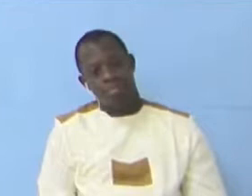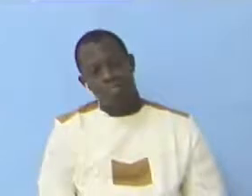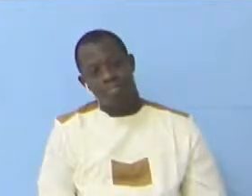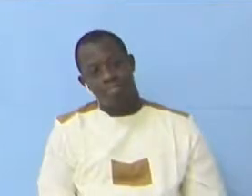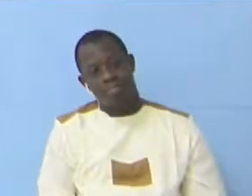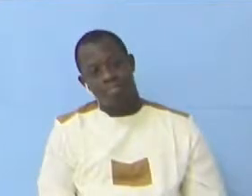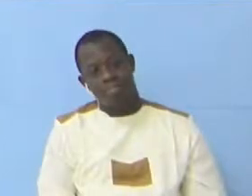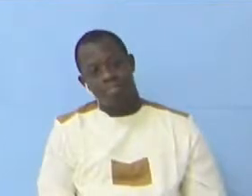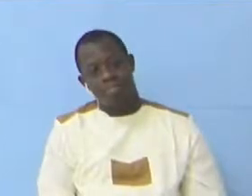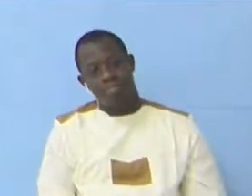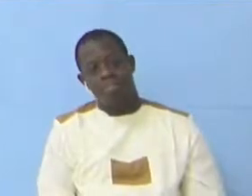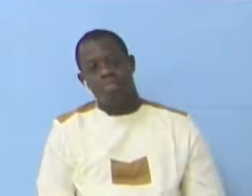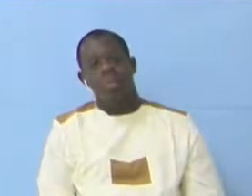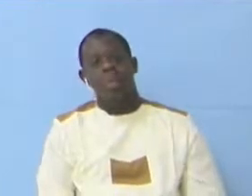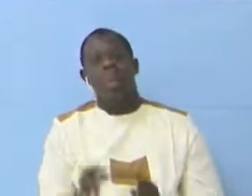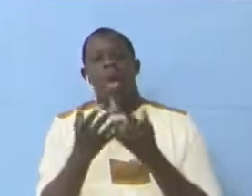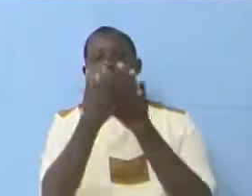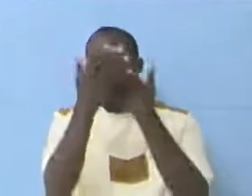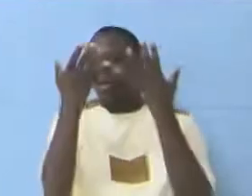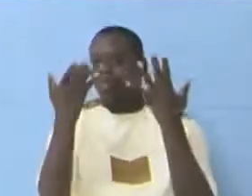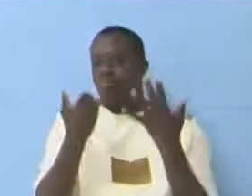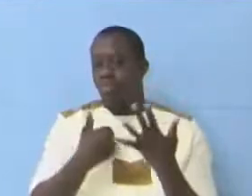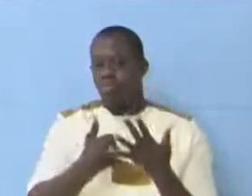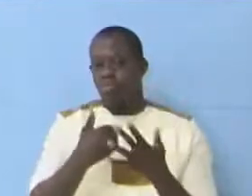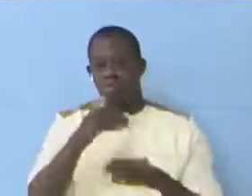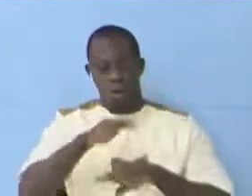How many people are on the list?